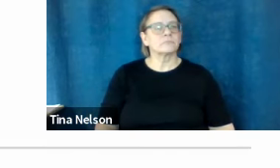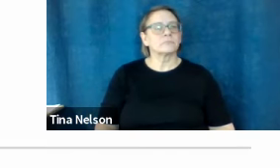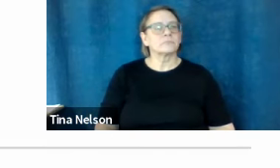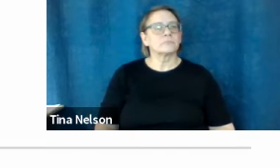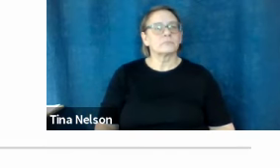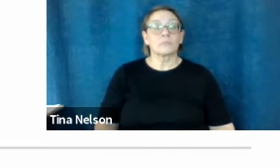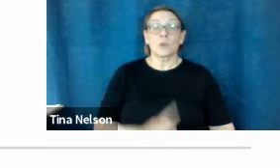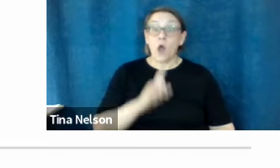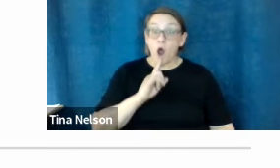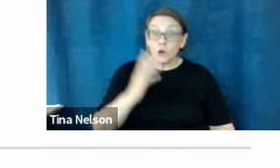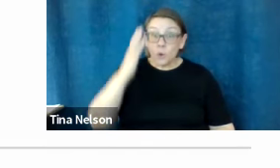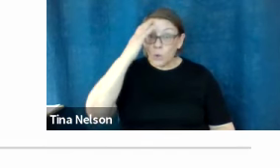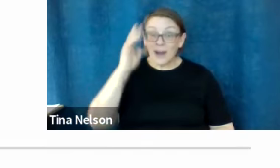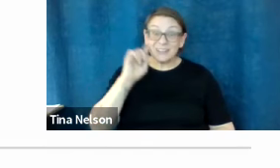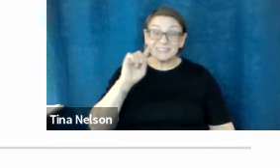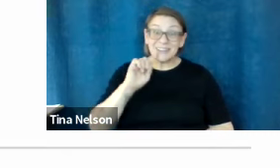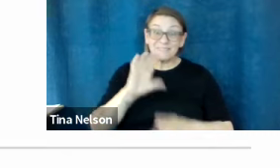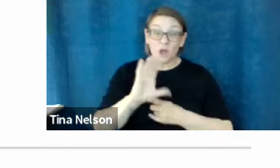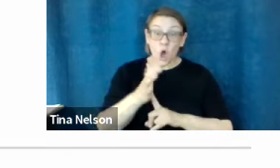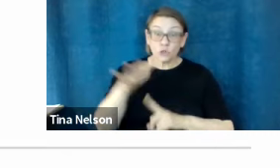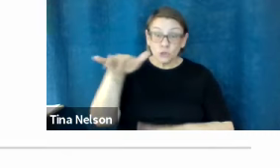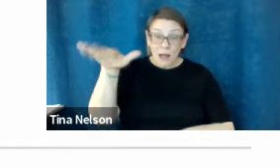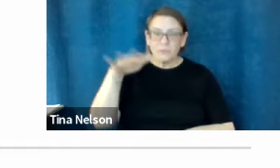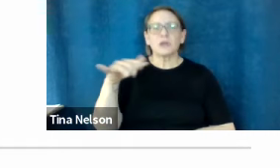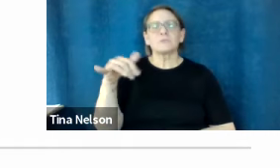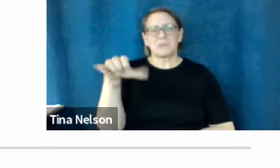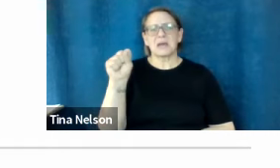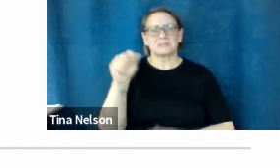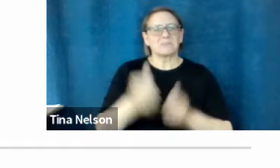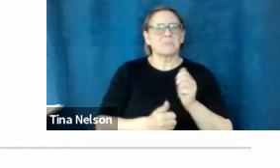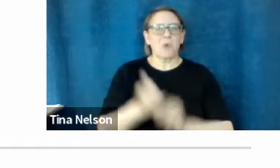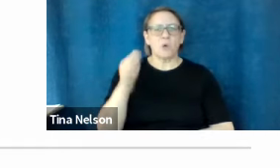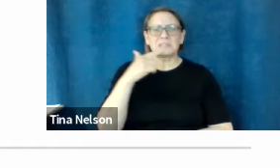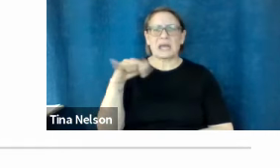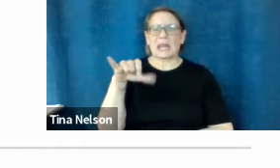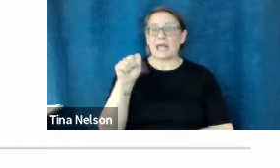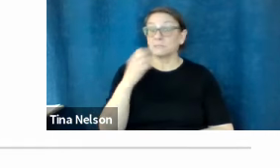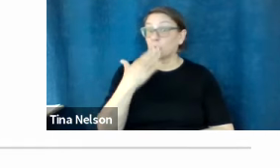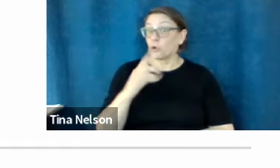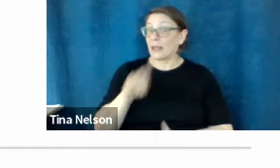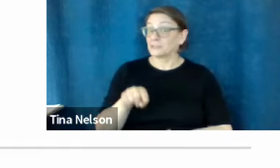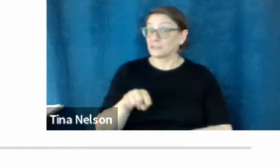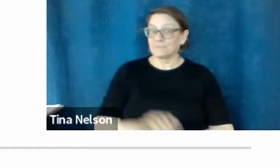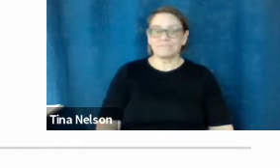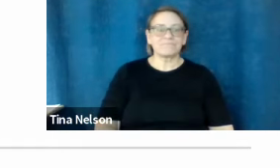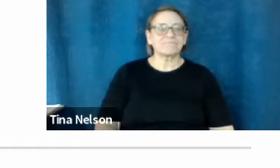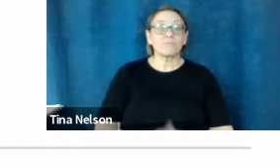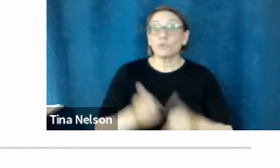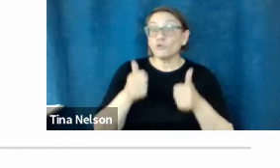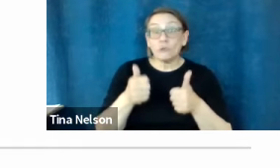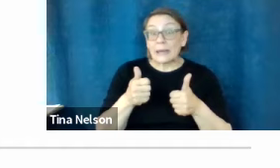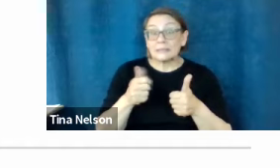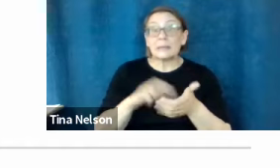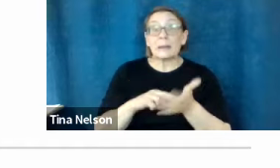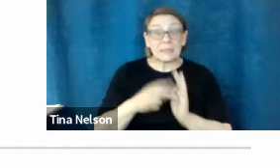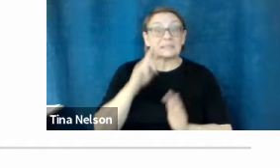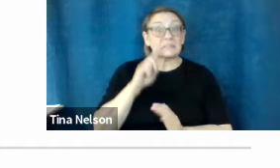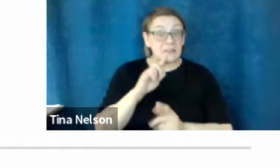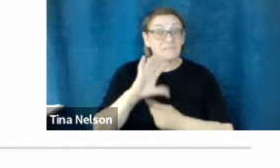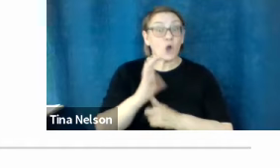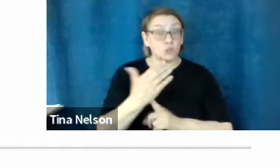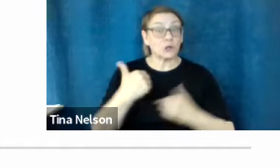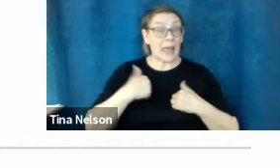So are you aware that there is a deaf culture? Yes. That's a good answer. That's great. That means deaf culture has a